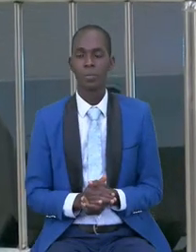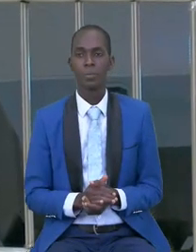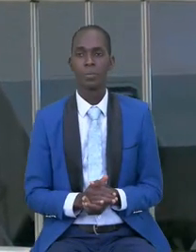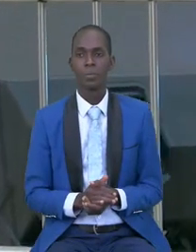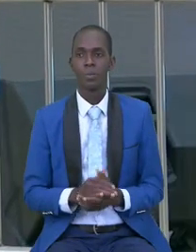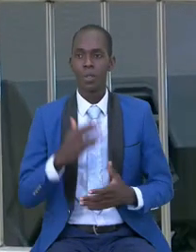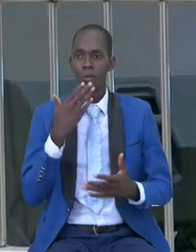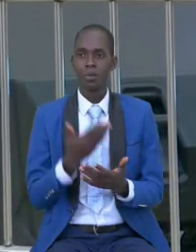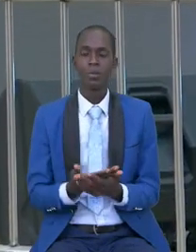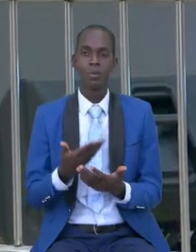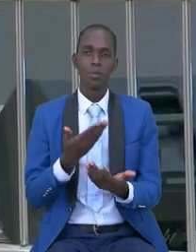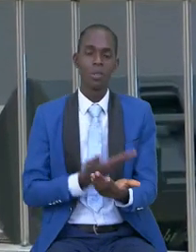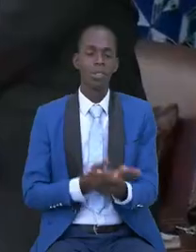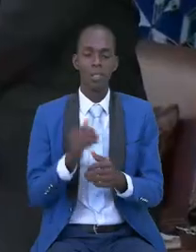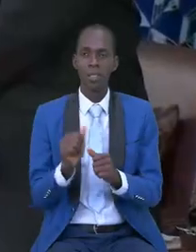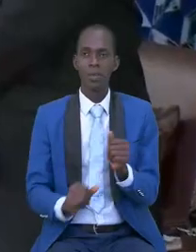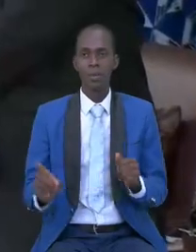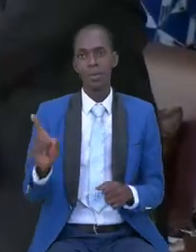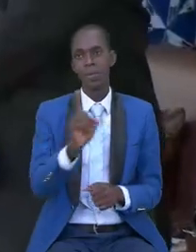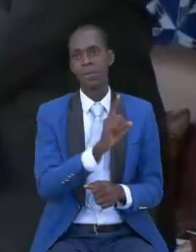Good morning, everyone.